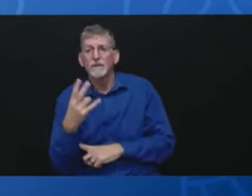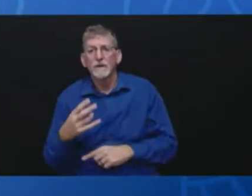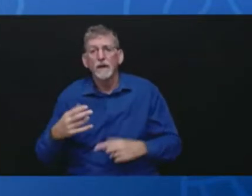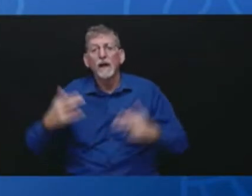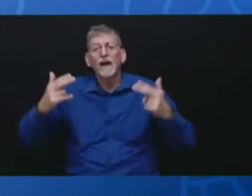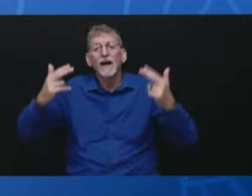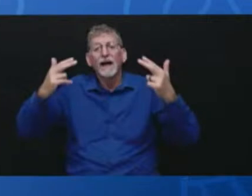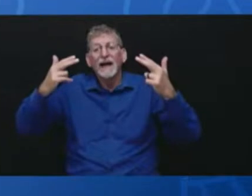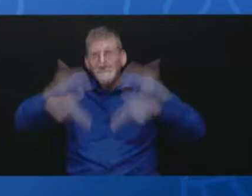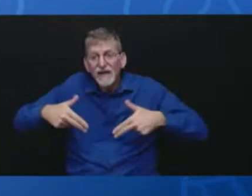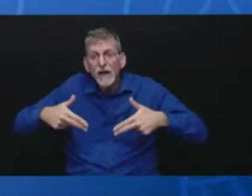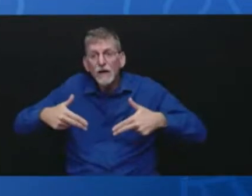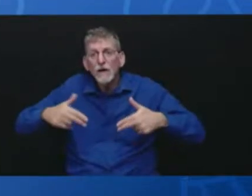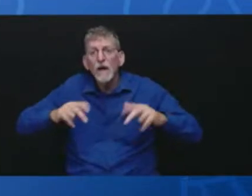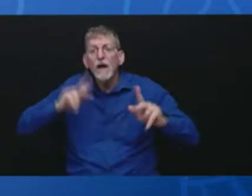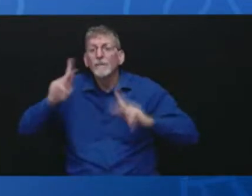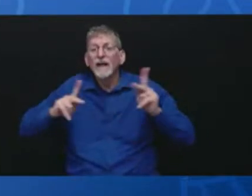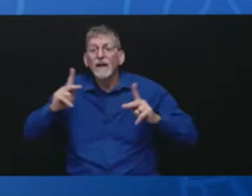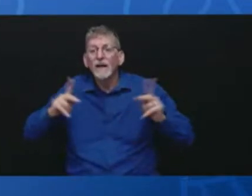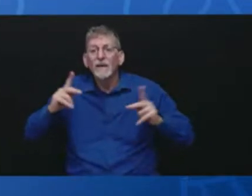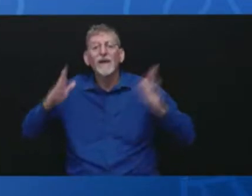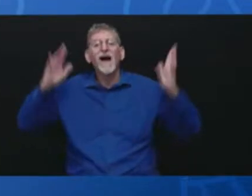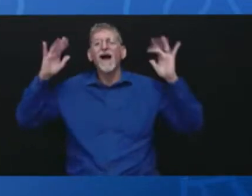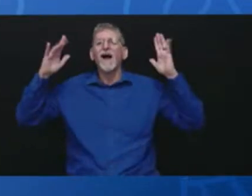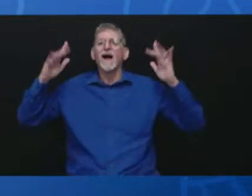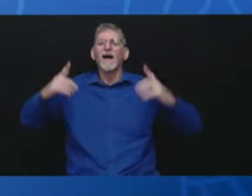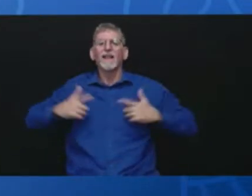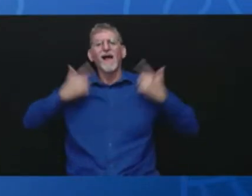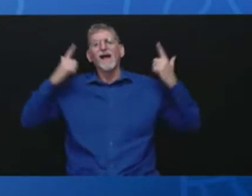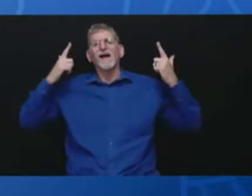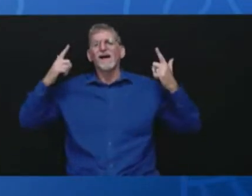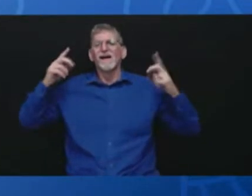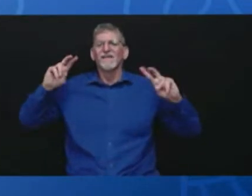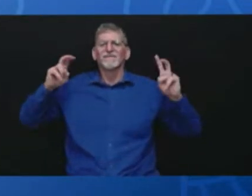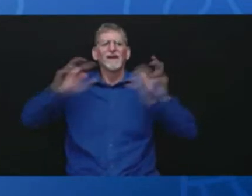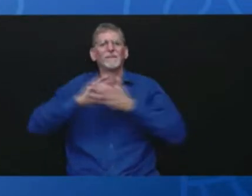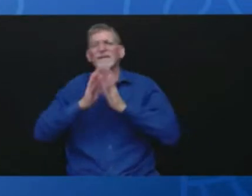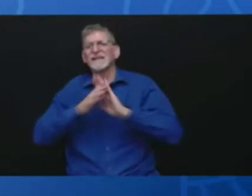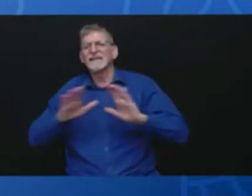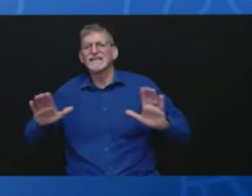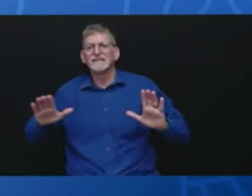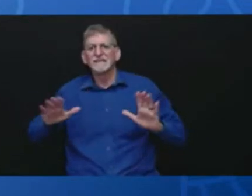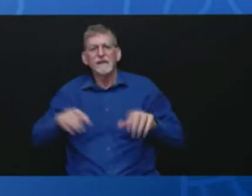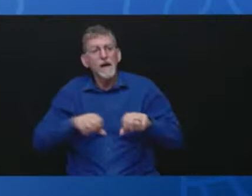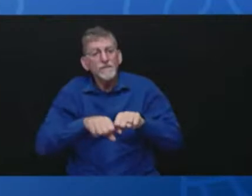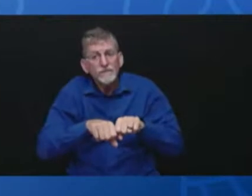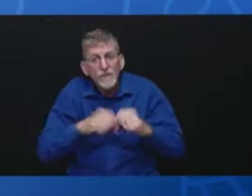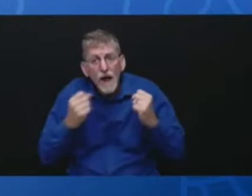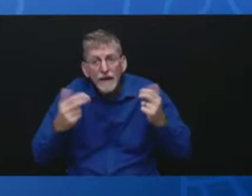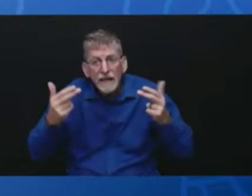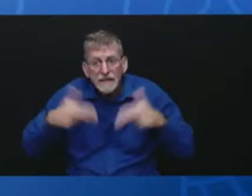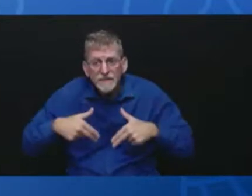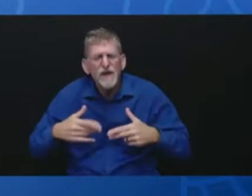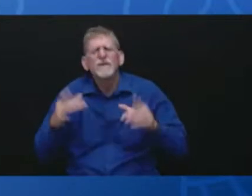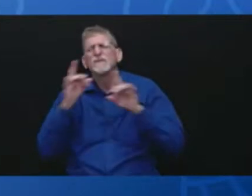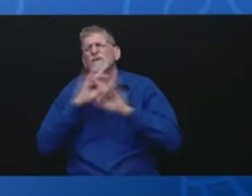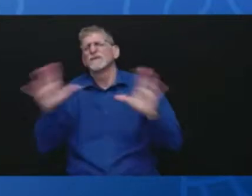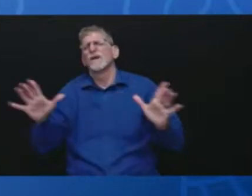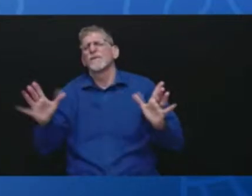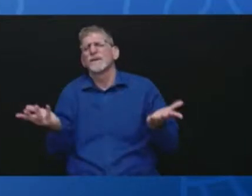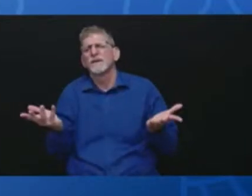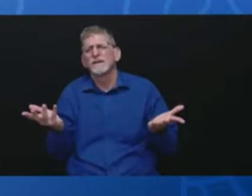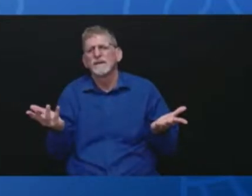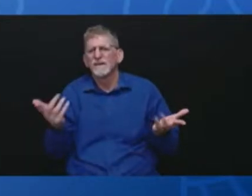in some relative peace, they decided to break that with an atrocity that was just certainly the most Jews